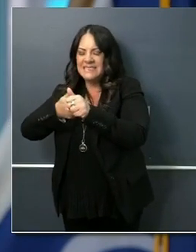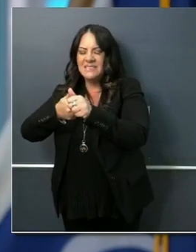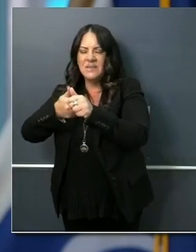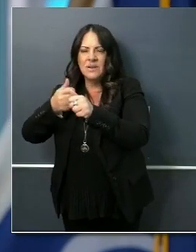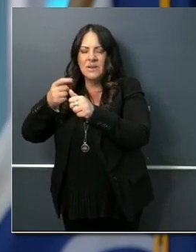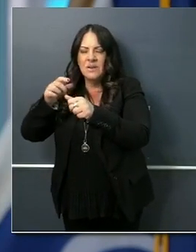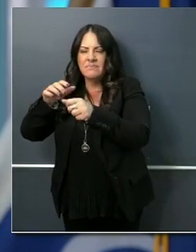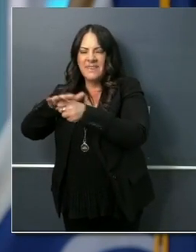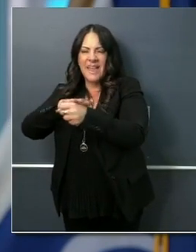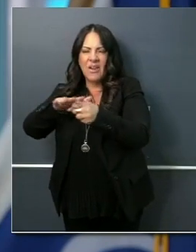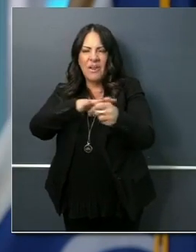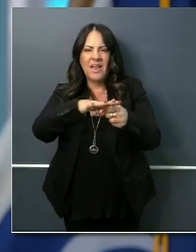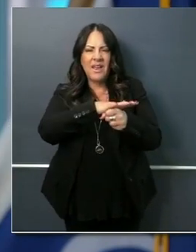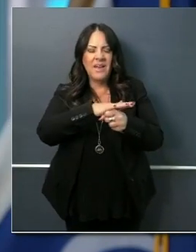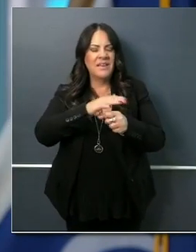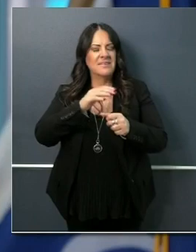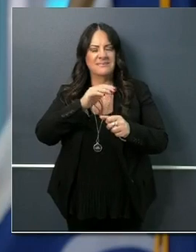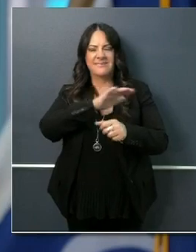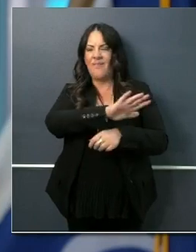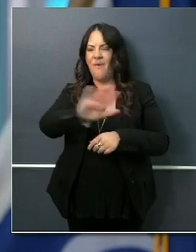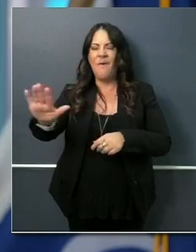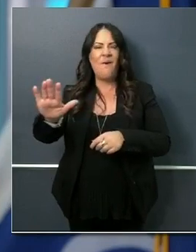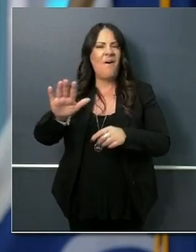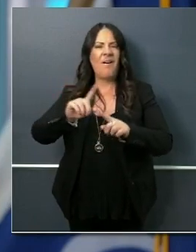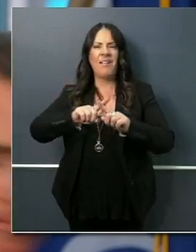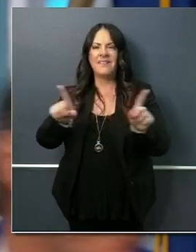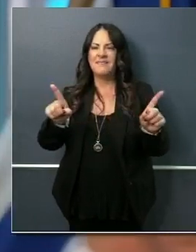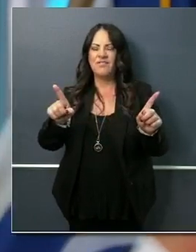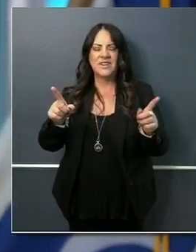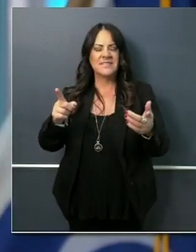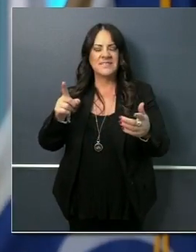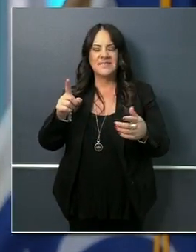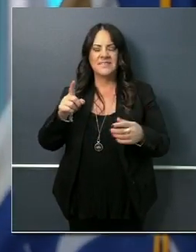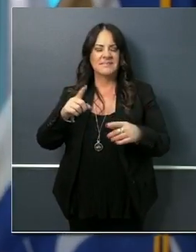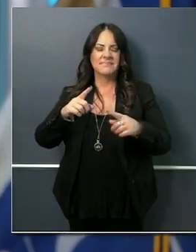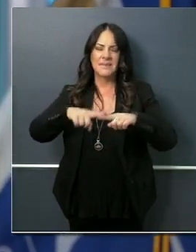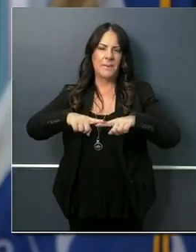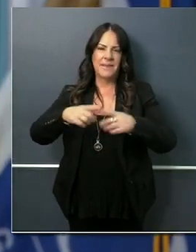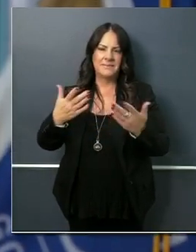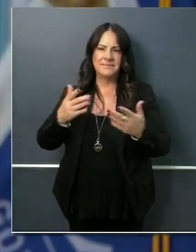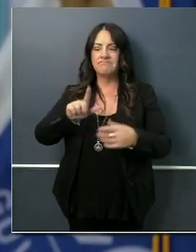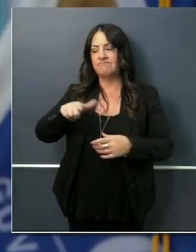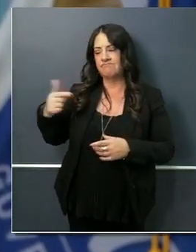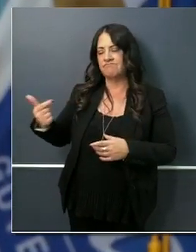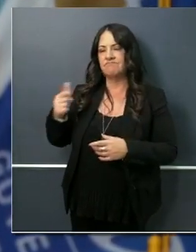different depending on what part of the state we reside in. Dr. Angel.